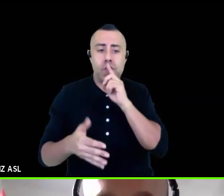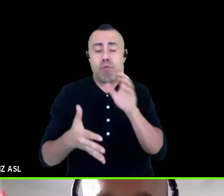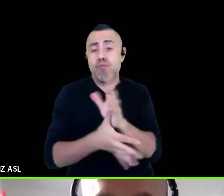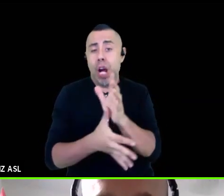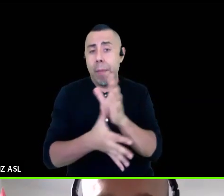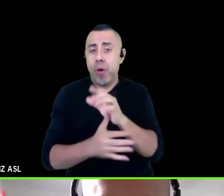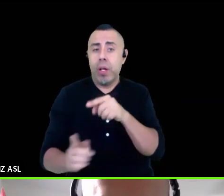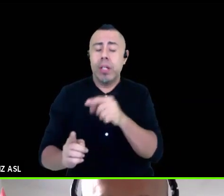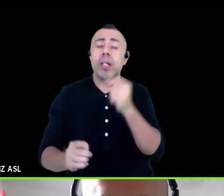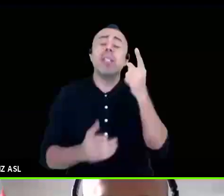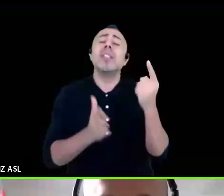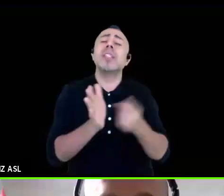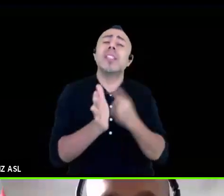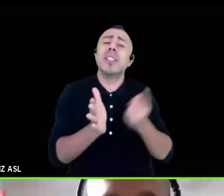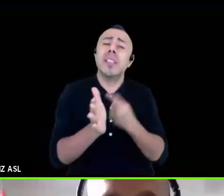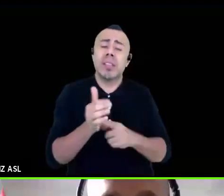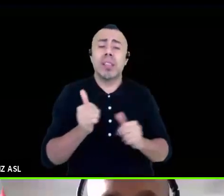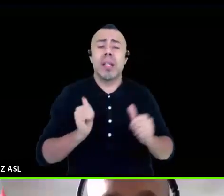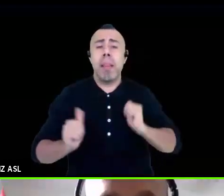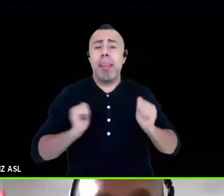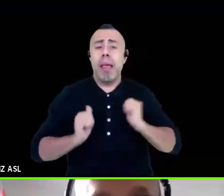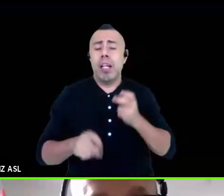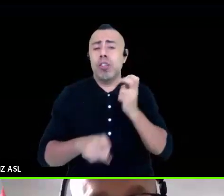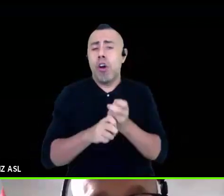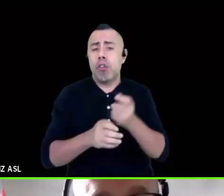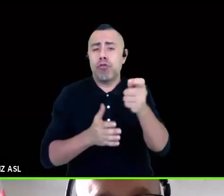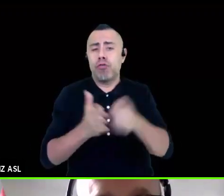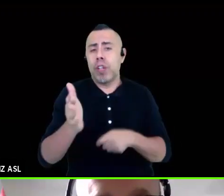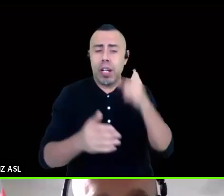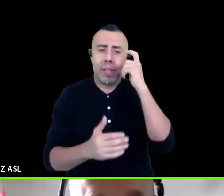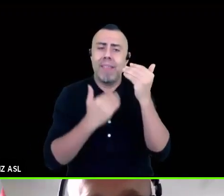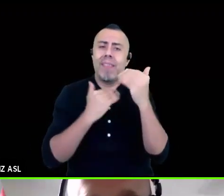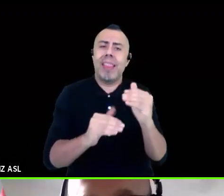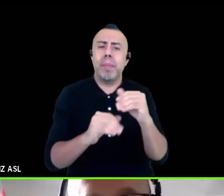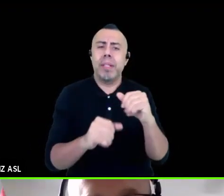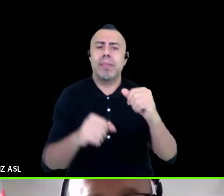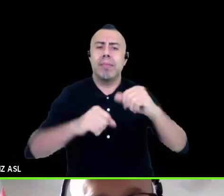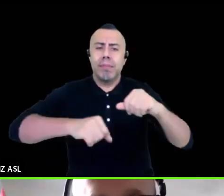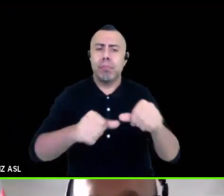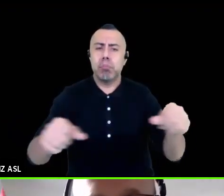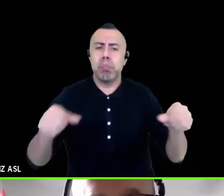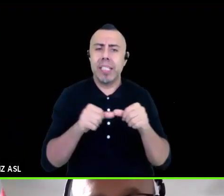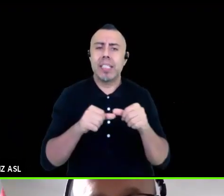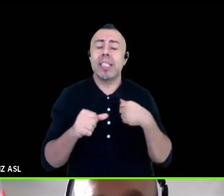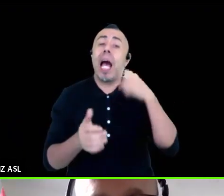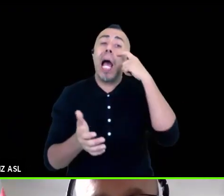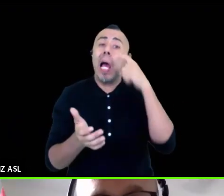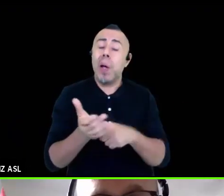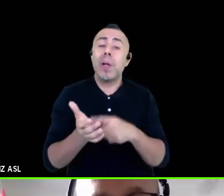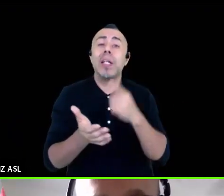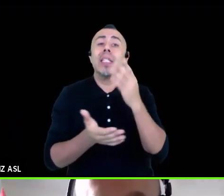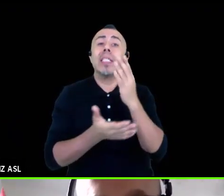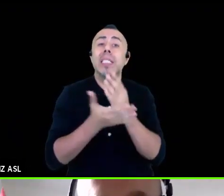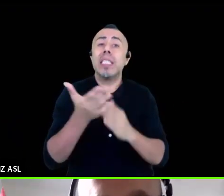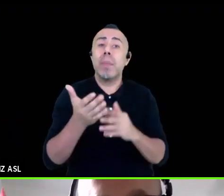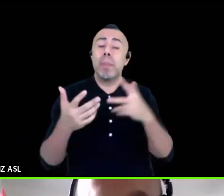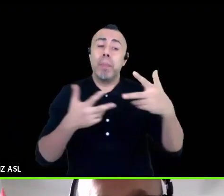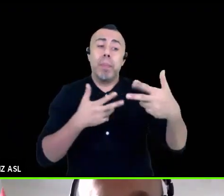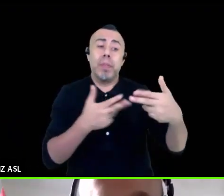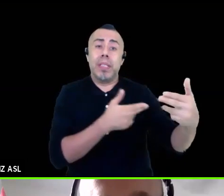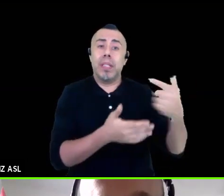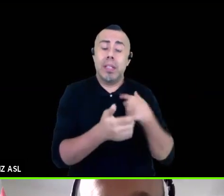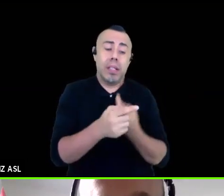you have limited real estate. But I noticed I cut some scenes that I liked, but actually weren't telling the story of the brothers and the siblings. So that's